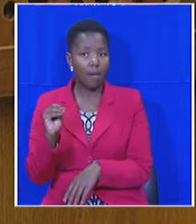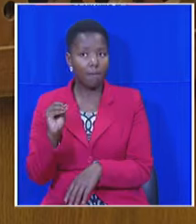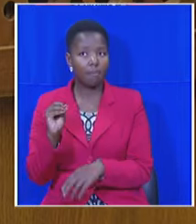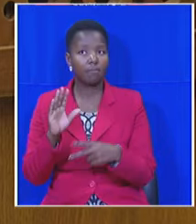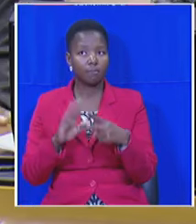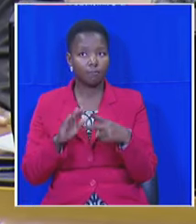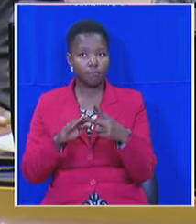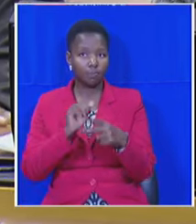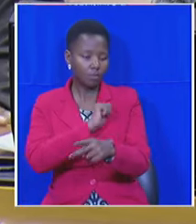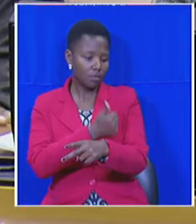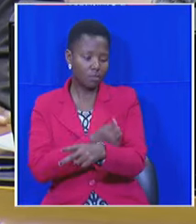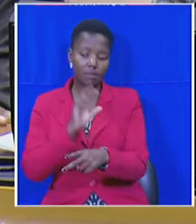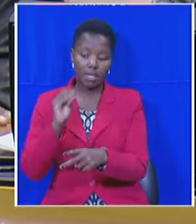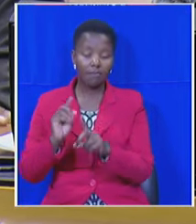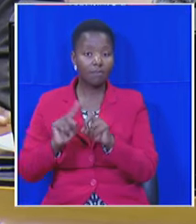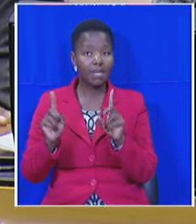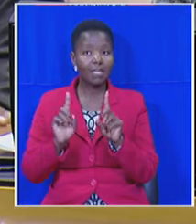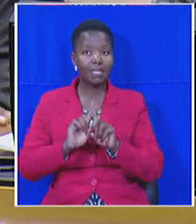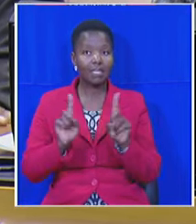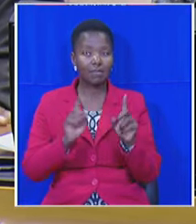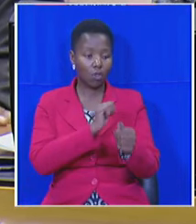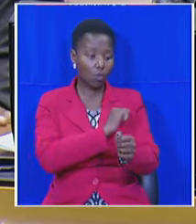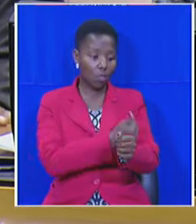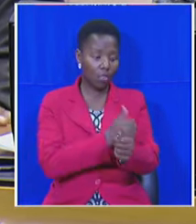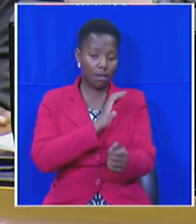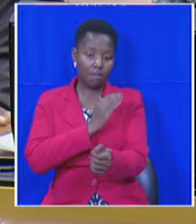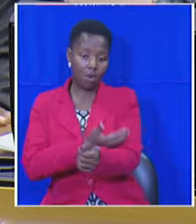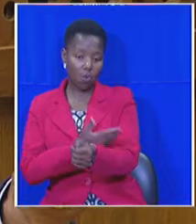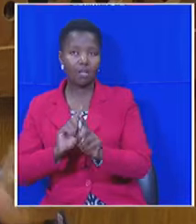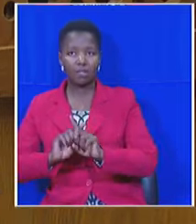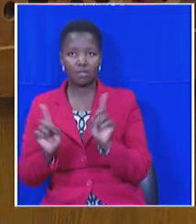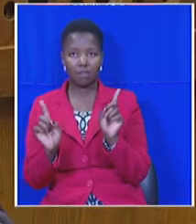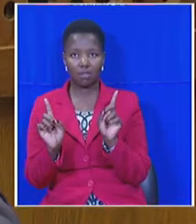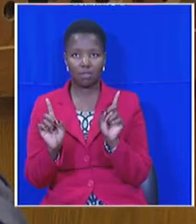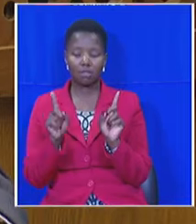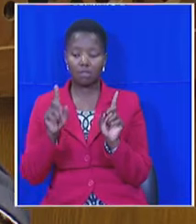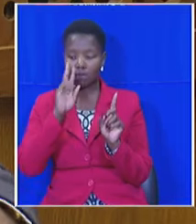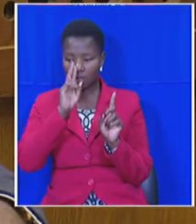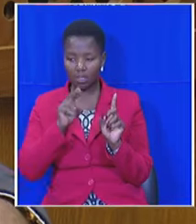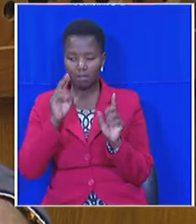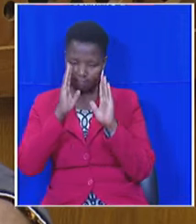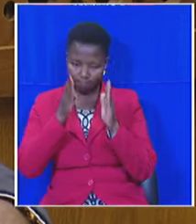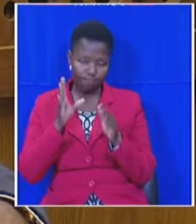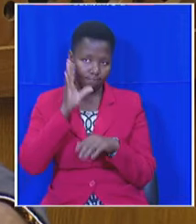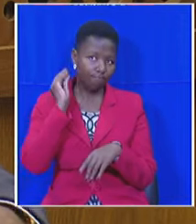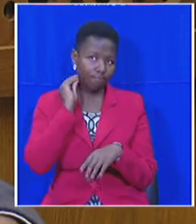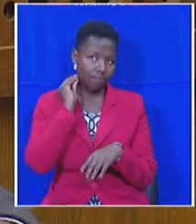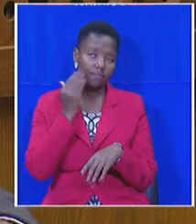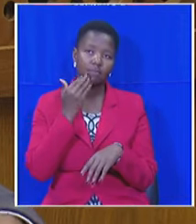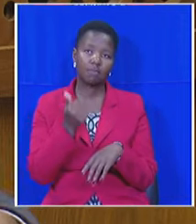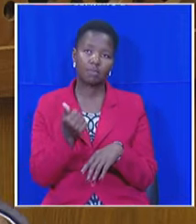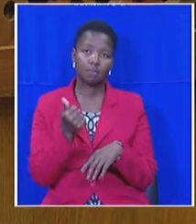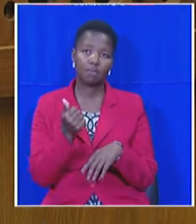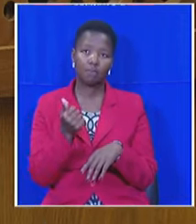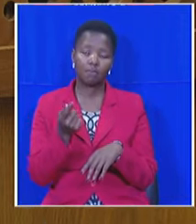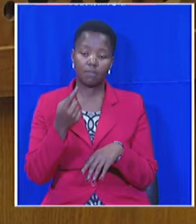got the authority, but there's a difference between authority and power. You need to take that into account. Don't